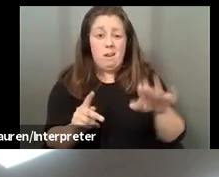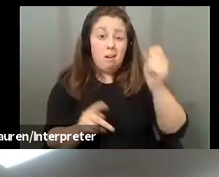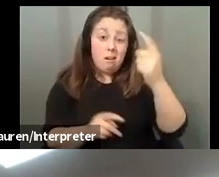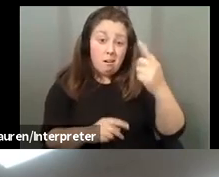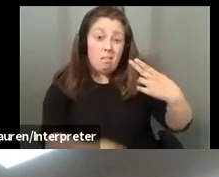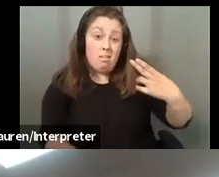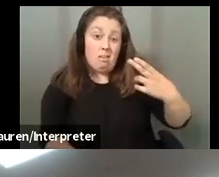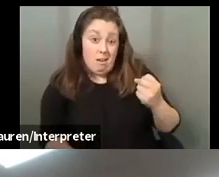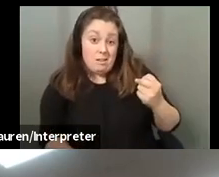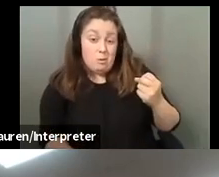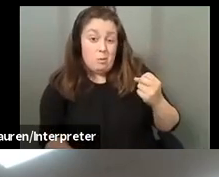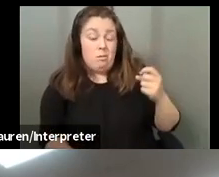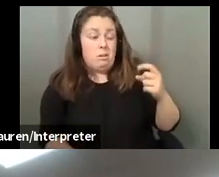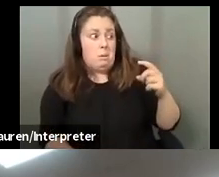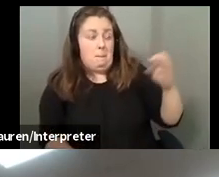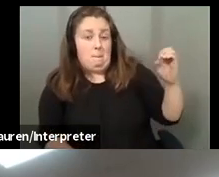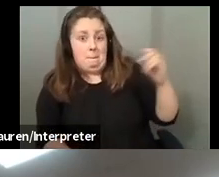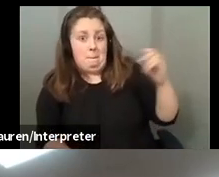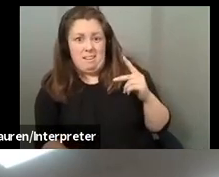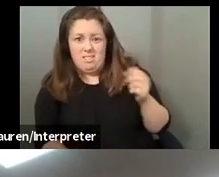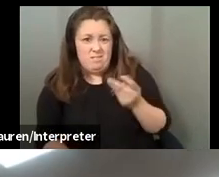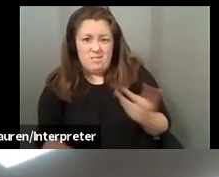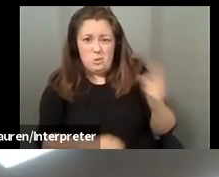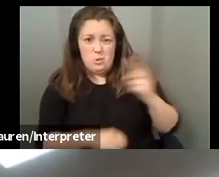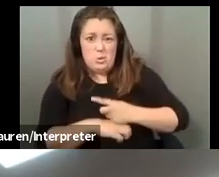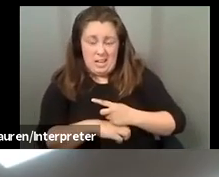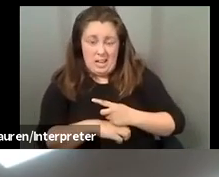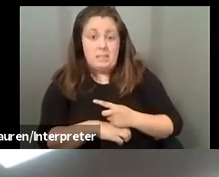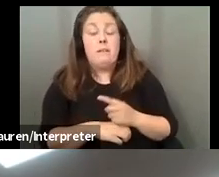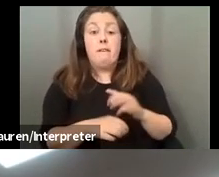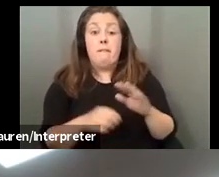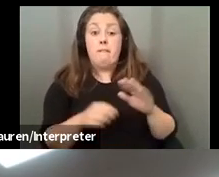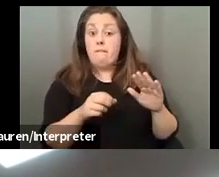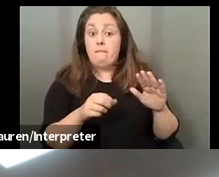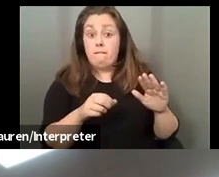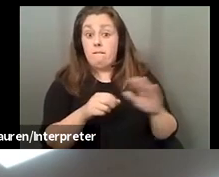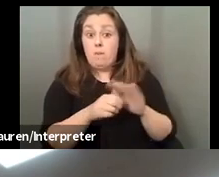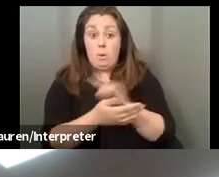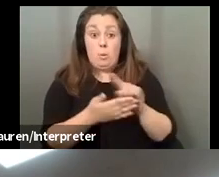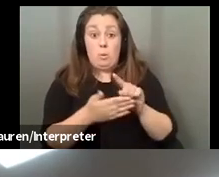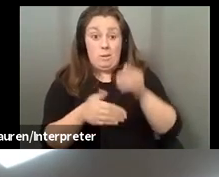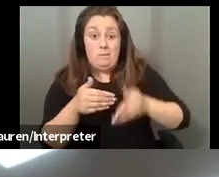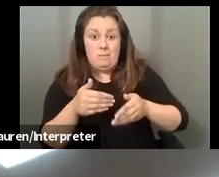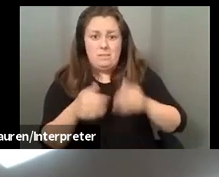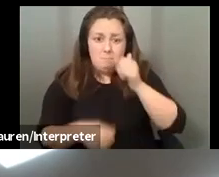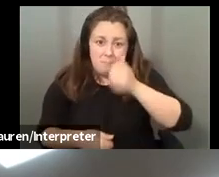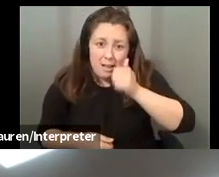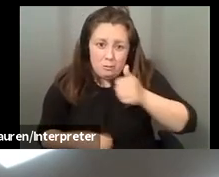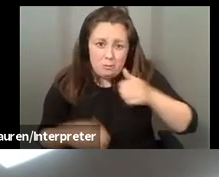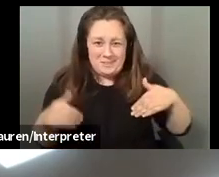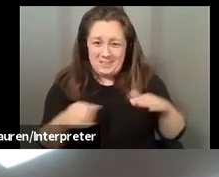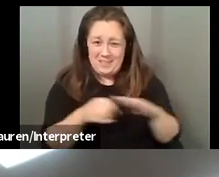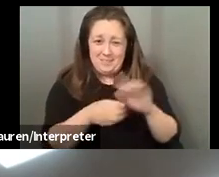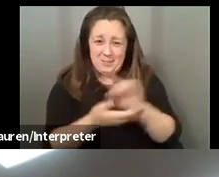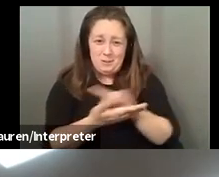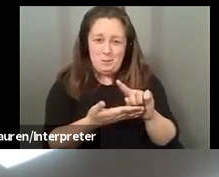for a few days. It'll be the end of our first full week tomorrow. So we're all still getting used to it, but I think it's gone pretty good so far. Zoe,